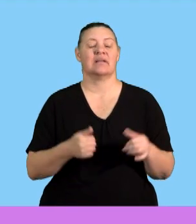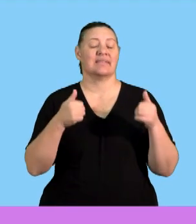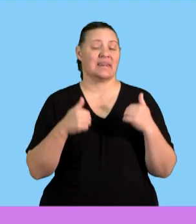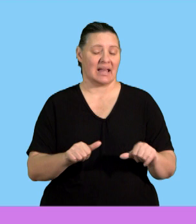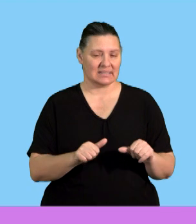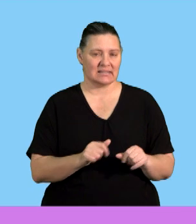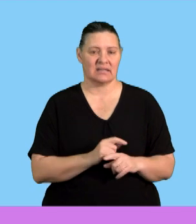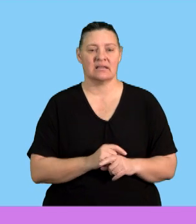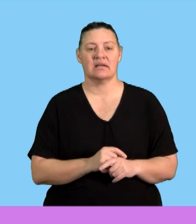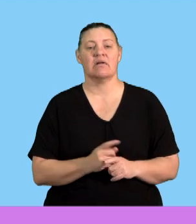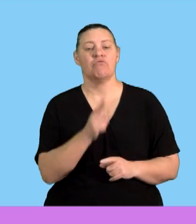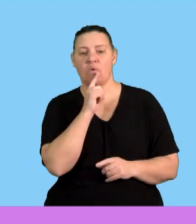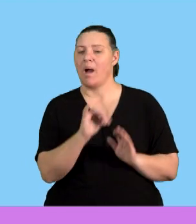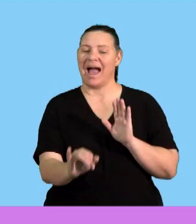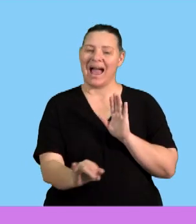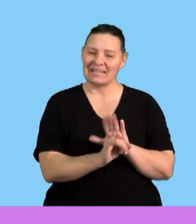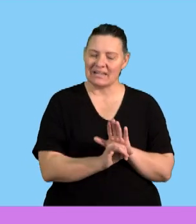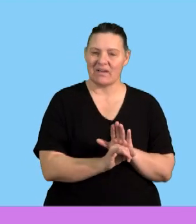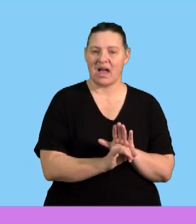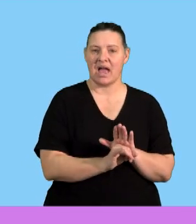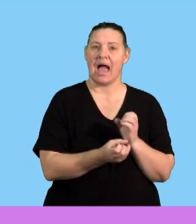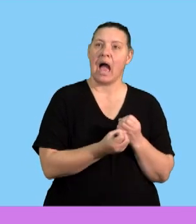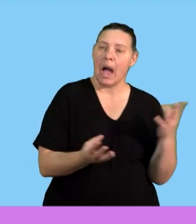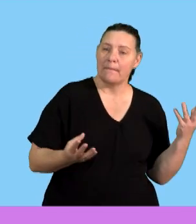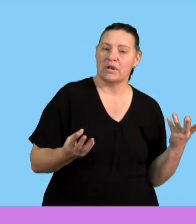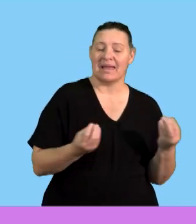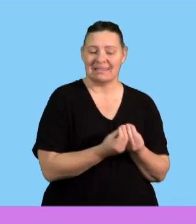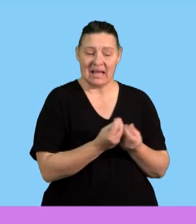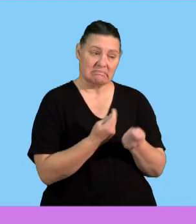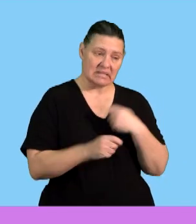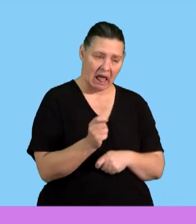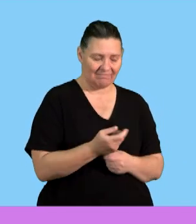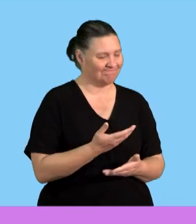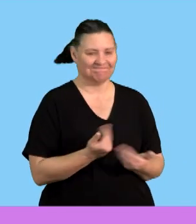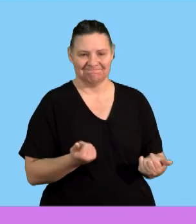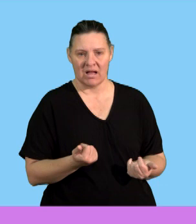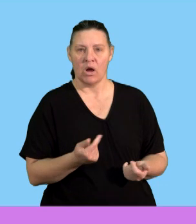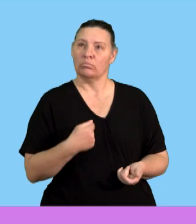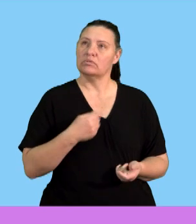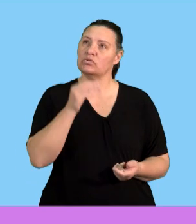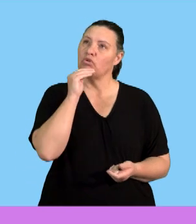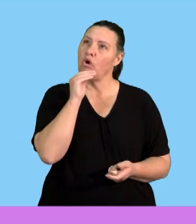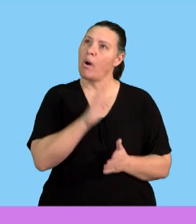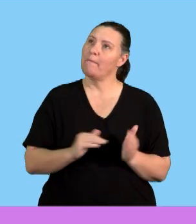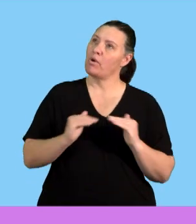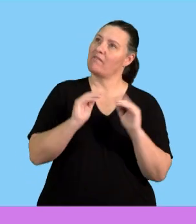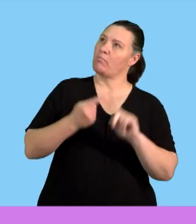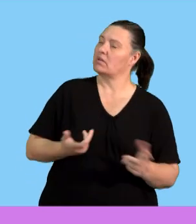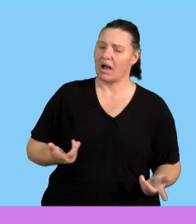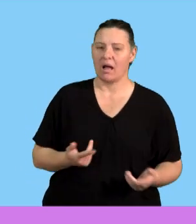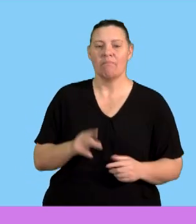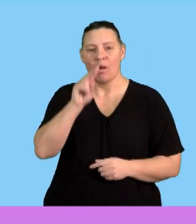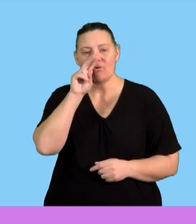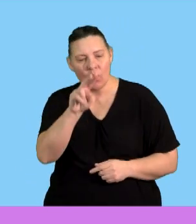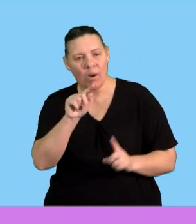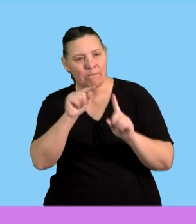the inability to identify the number of items to be sold to break even. The hint, look at